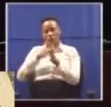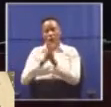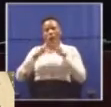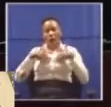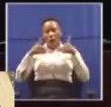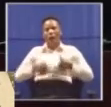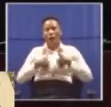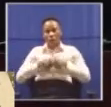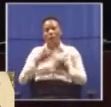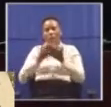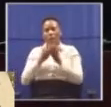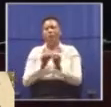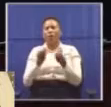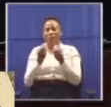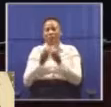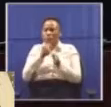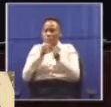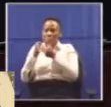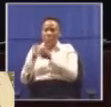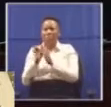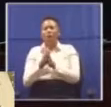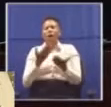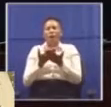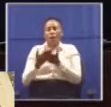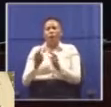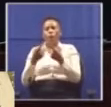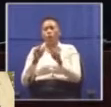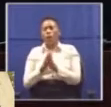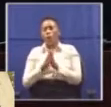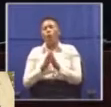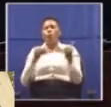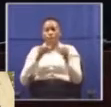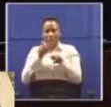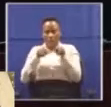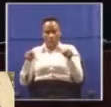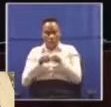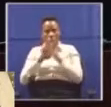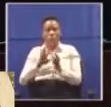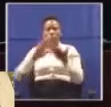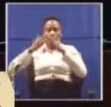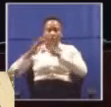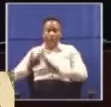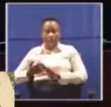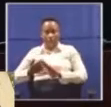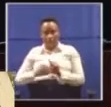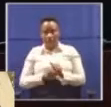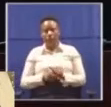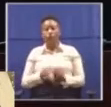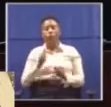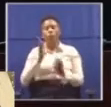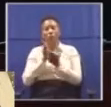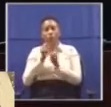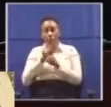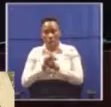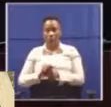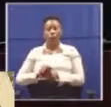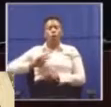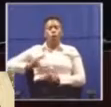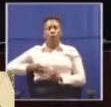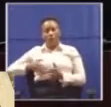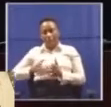for survivors in mass media to make that communicable. And also to ensure that women's centers, shelters,